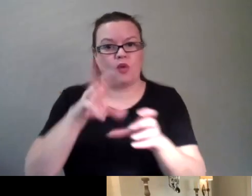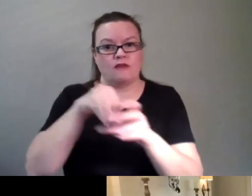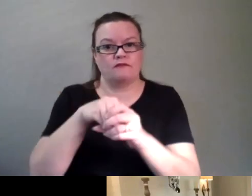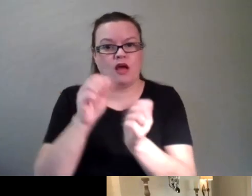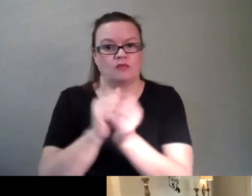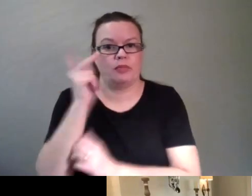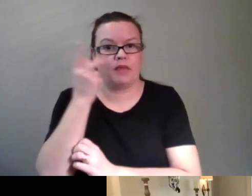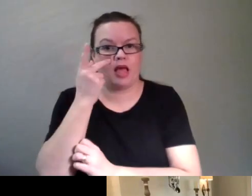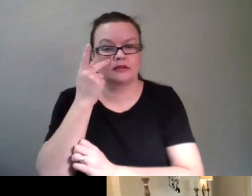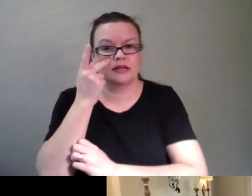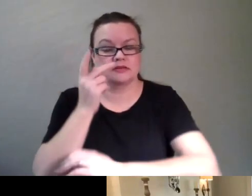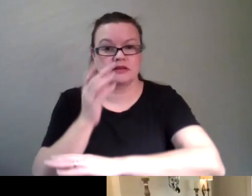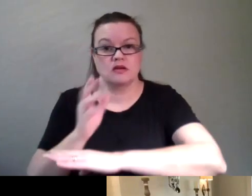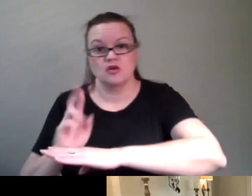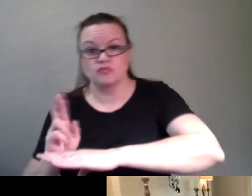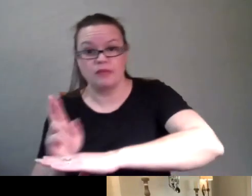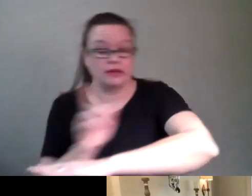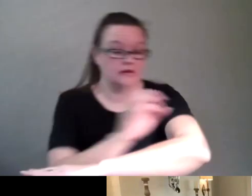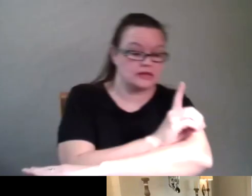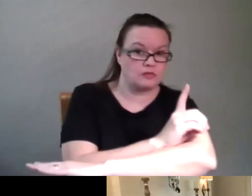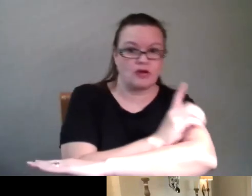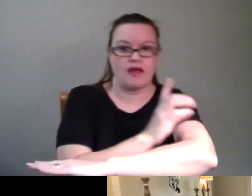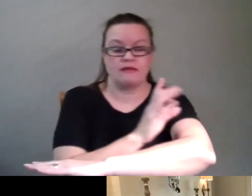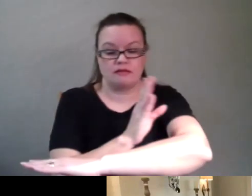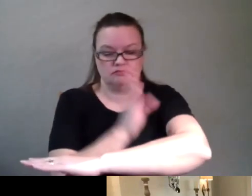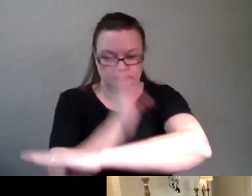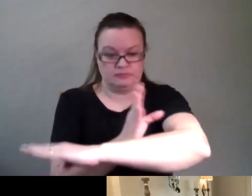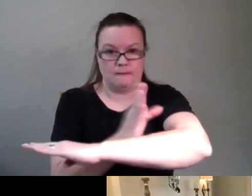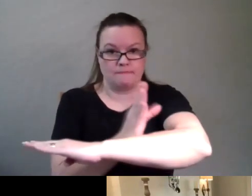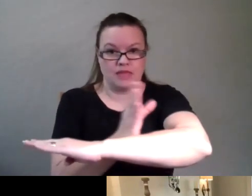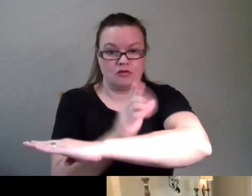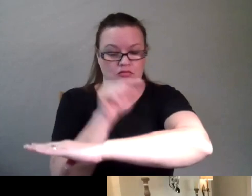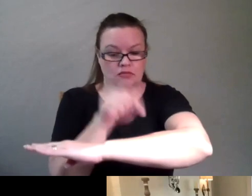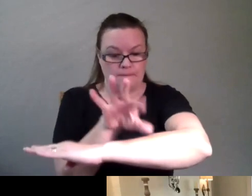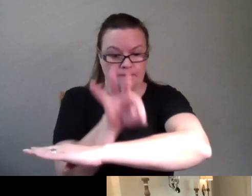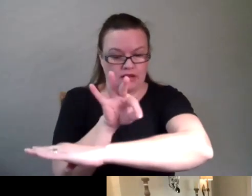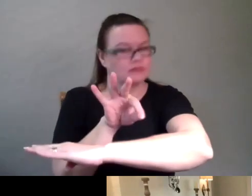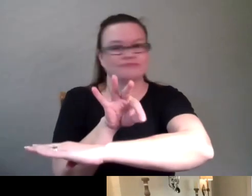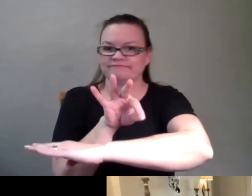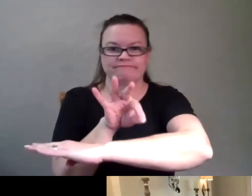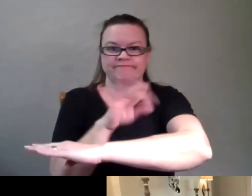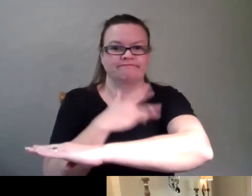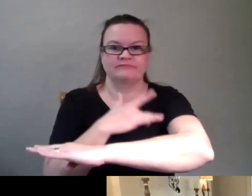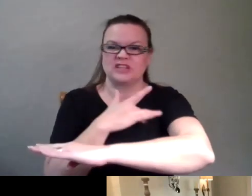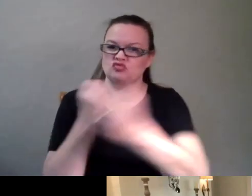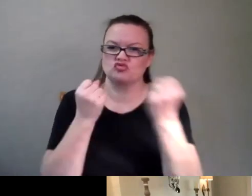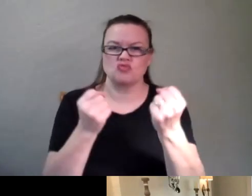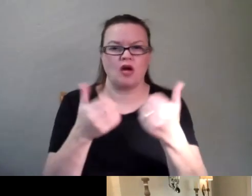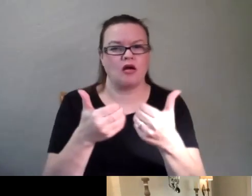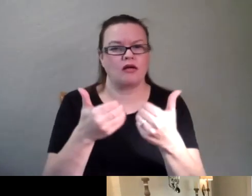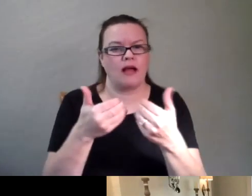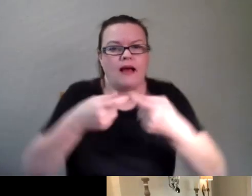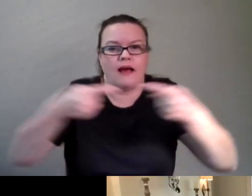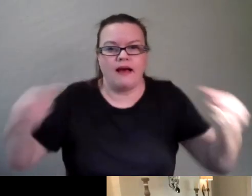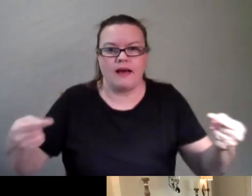middle, where they are listening to both sides and looking at the best solutions. And so I think any discussion of improving